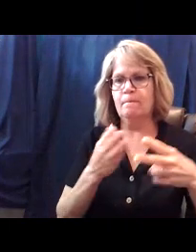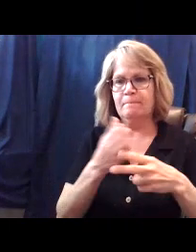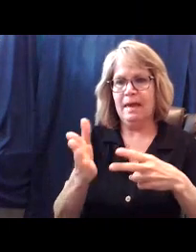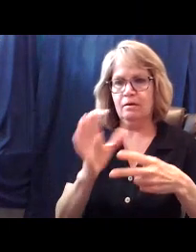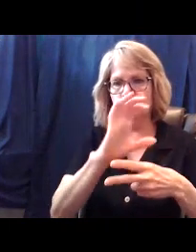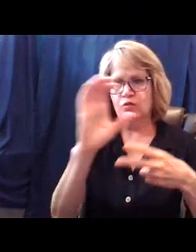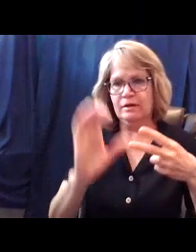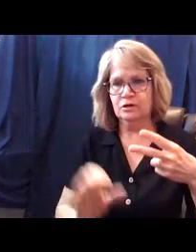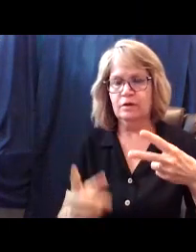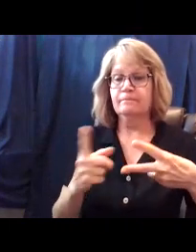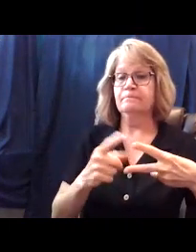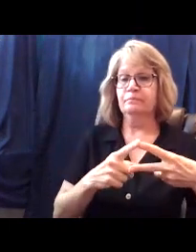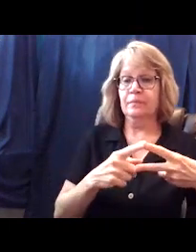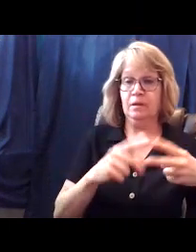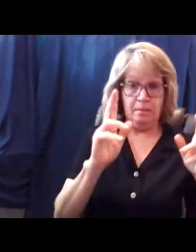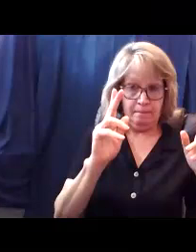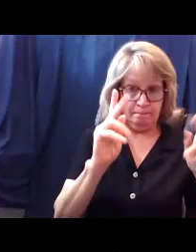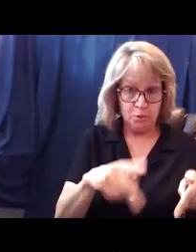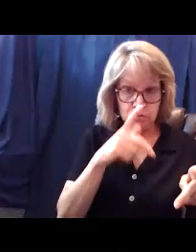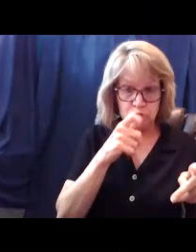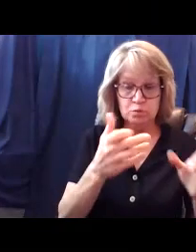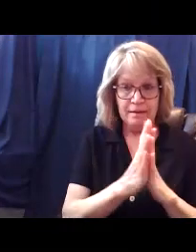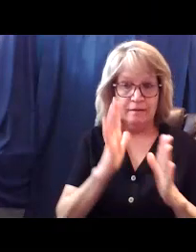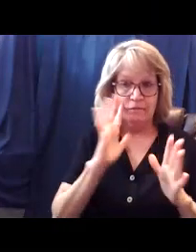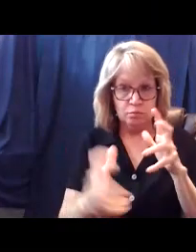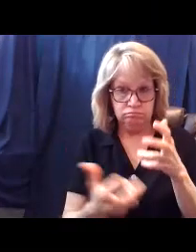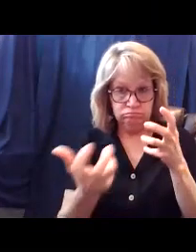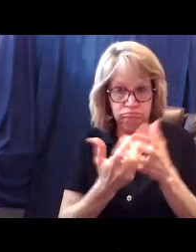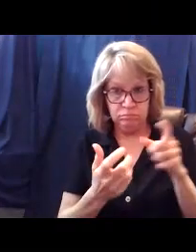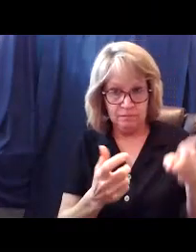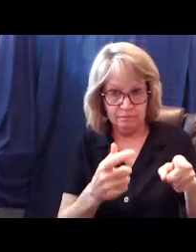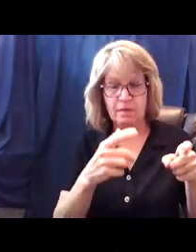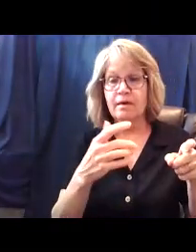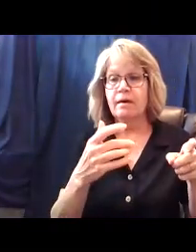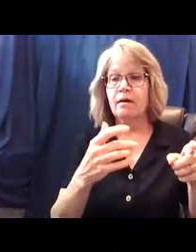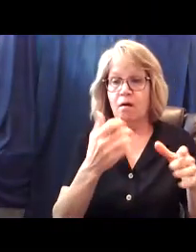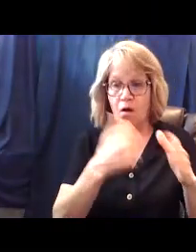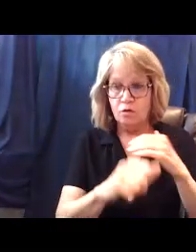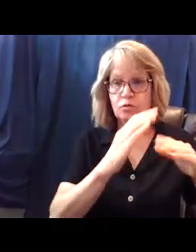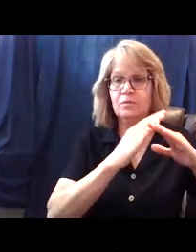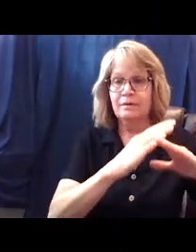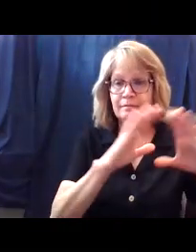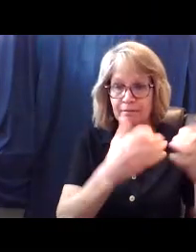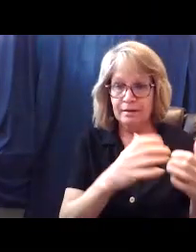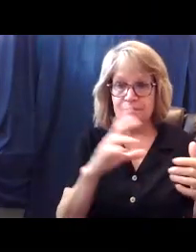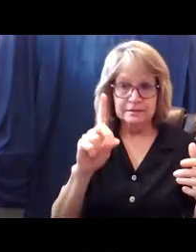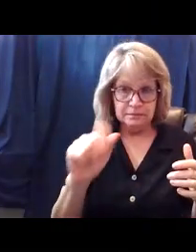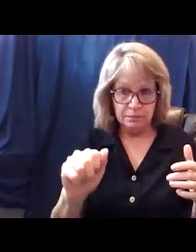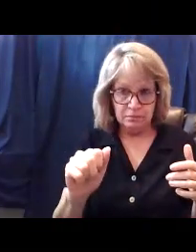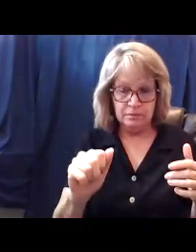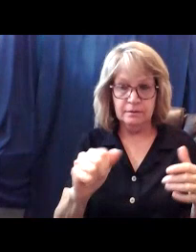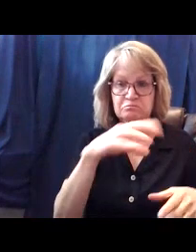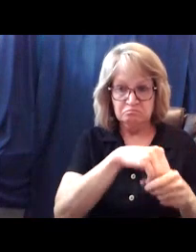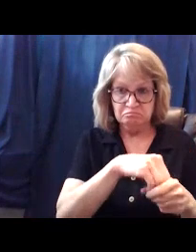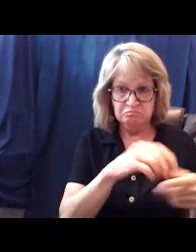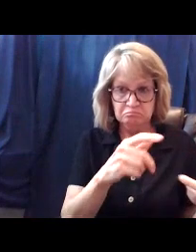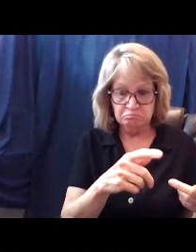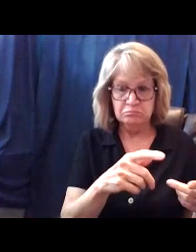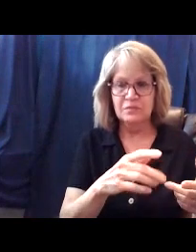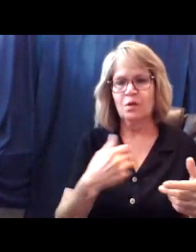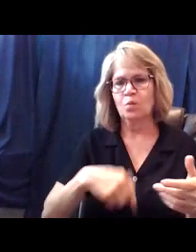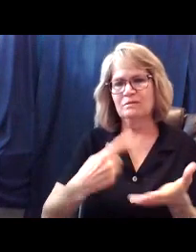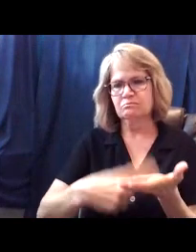one, does the person who's seeking this accommodation fall under the protected class of disability, which we covered